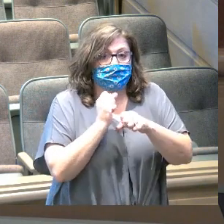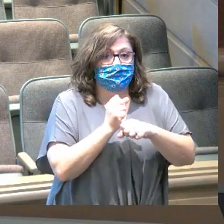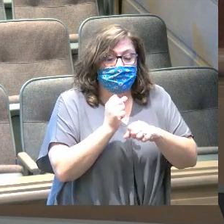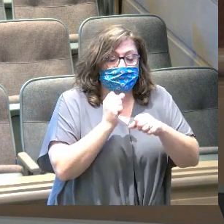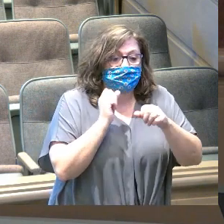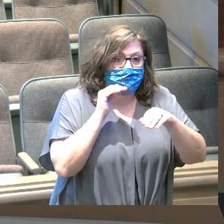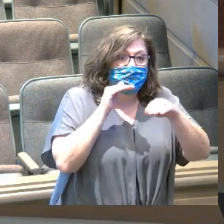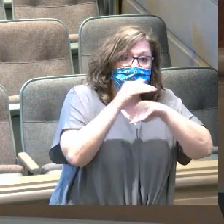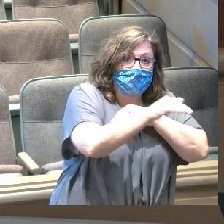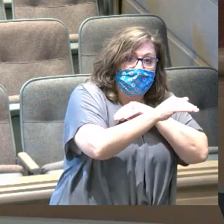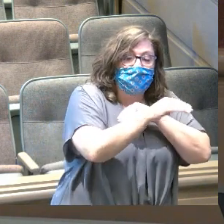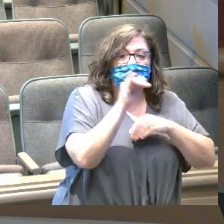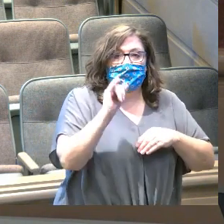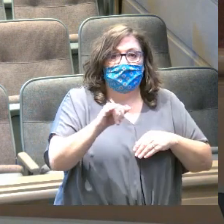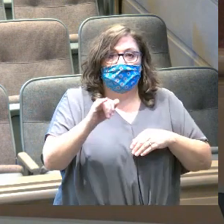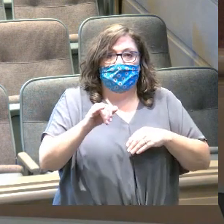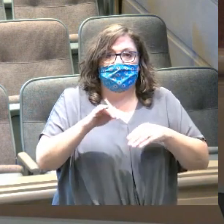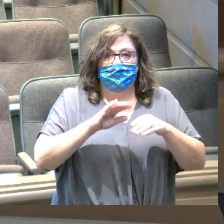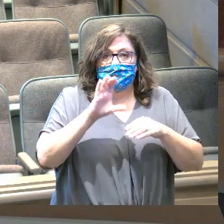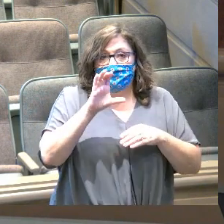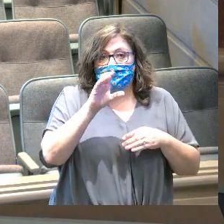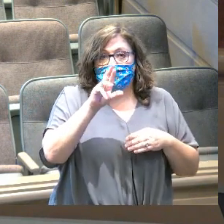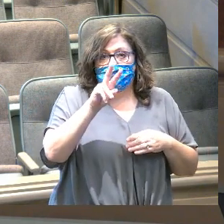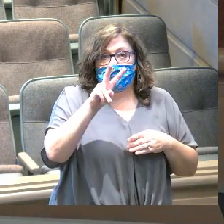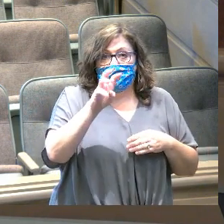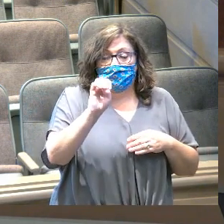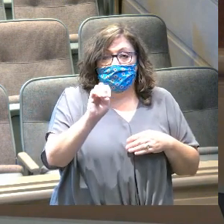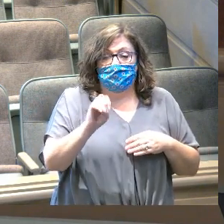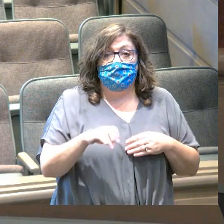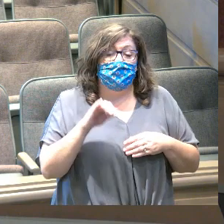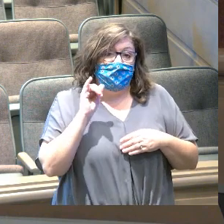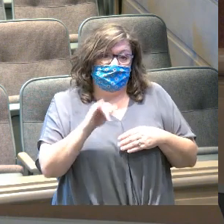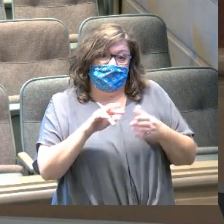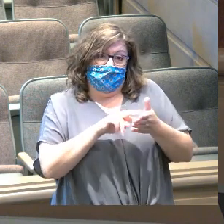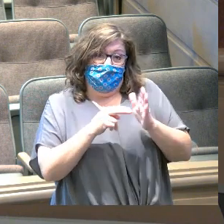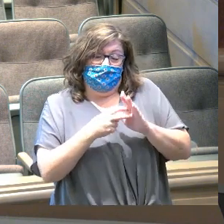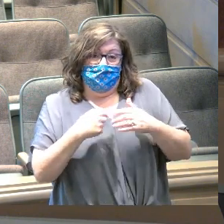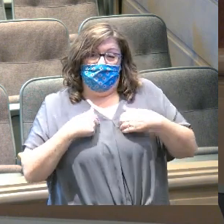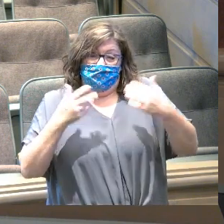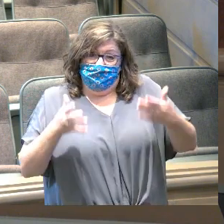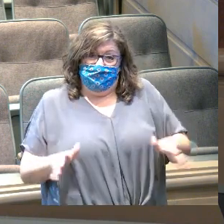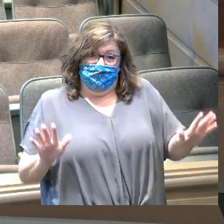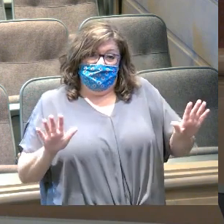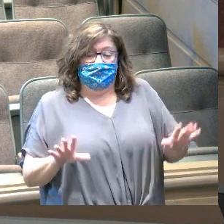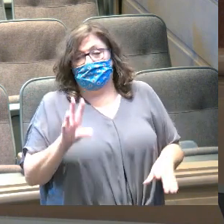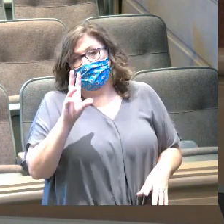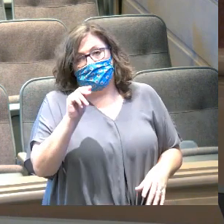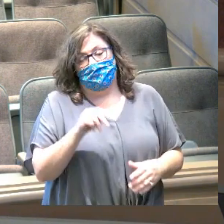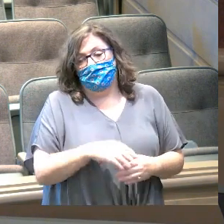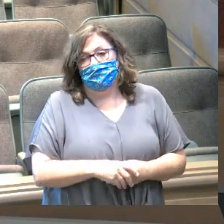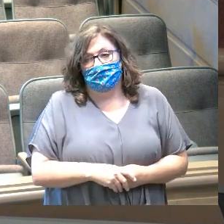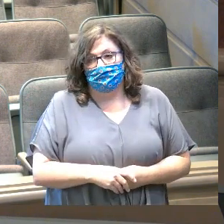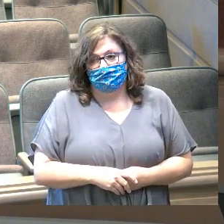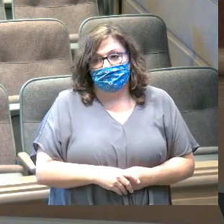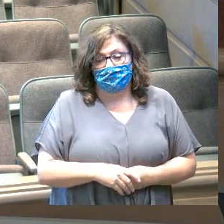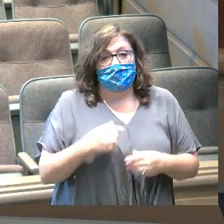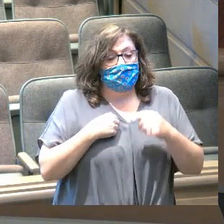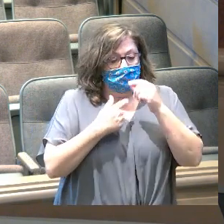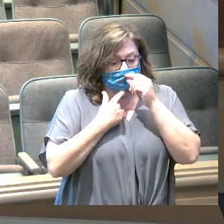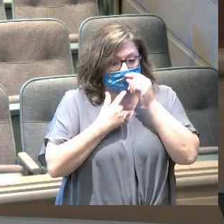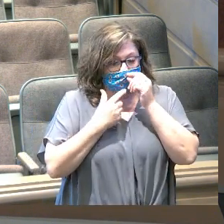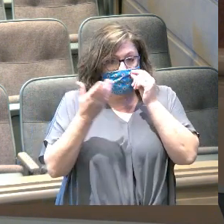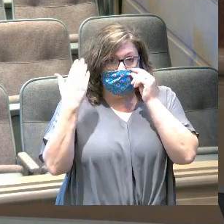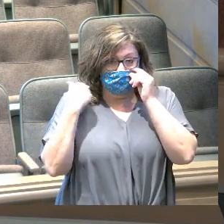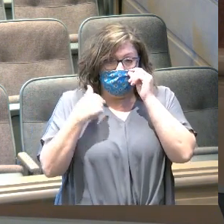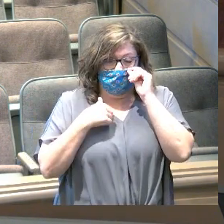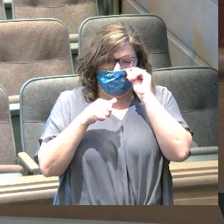curve in many, many ways. Is that to say that the drill is finished? No, it's not. I've said this, and I will continue to